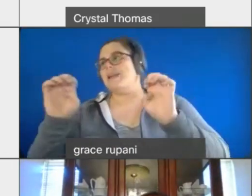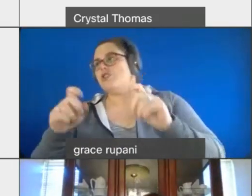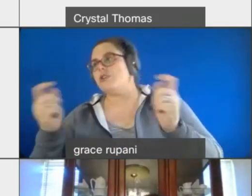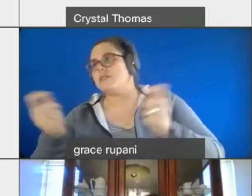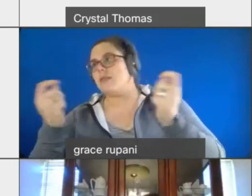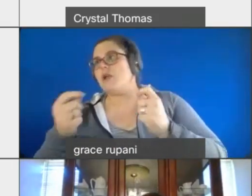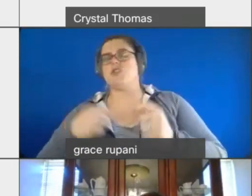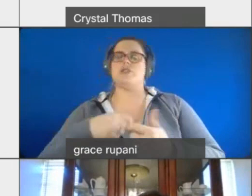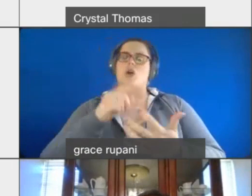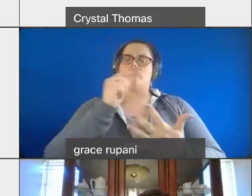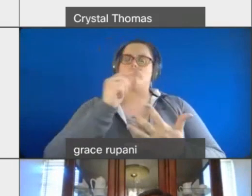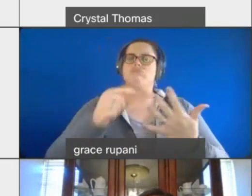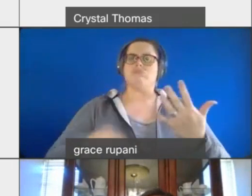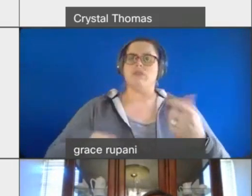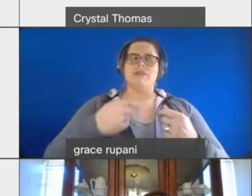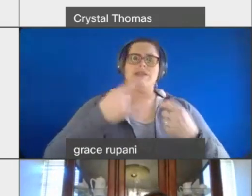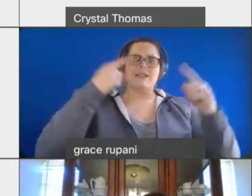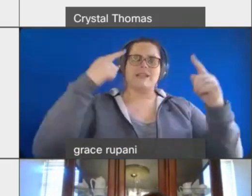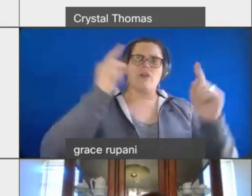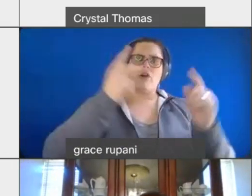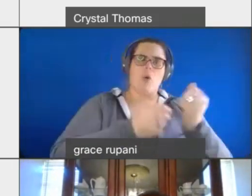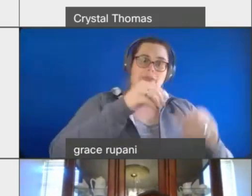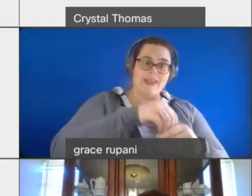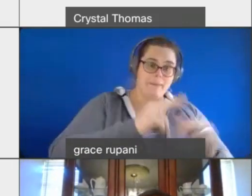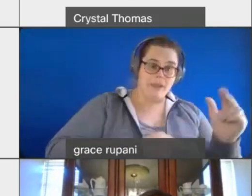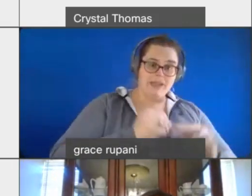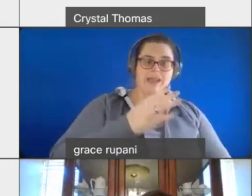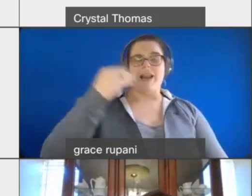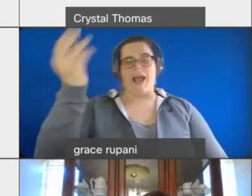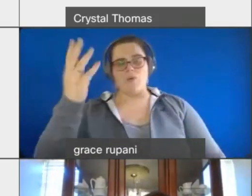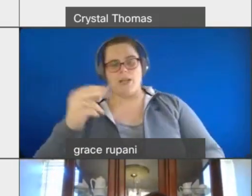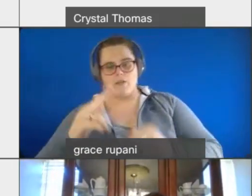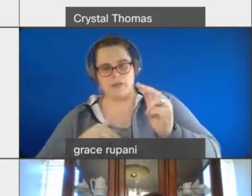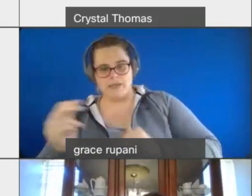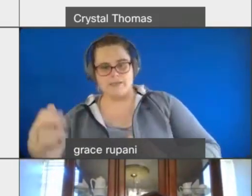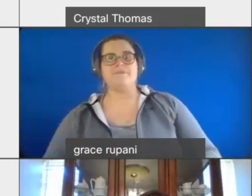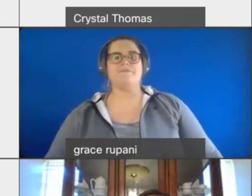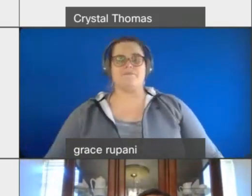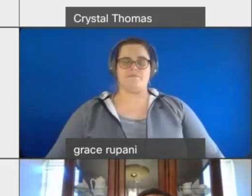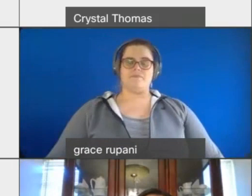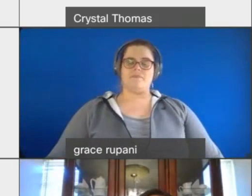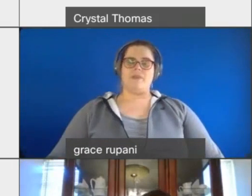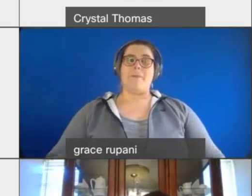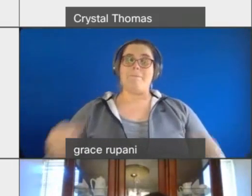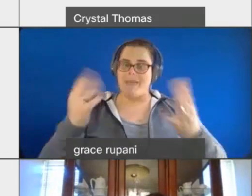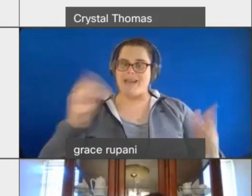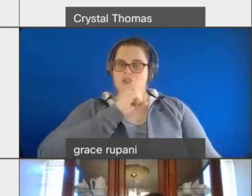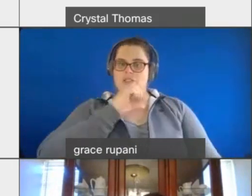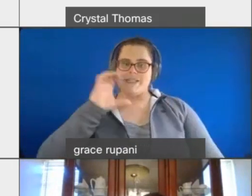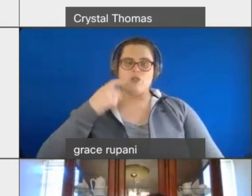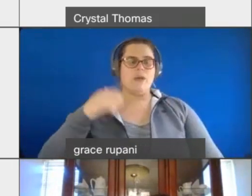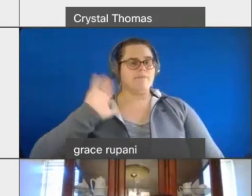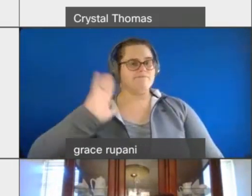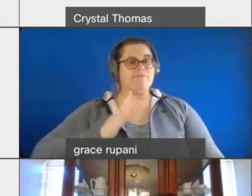were successful both in the building and outside the building. We had a lot of senior citizens that we used to support and who wanted